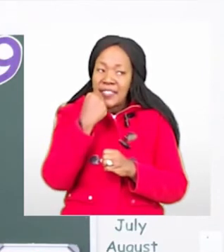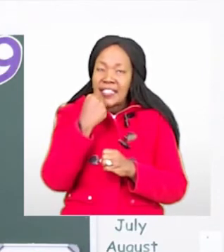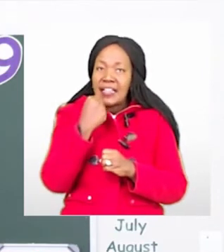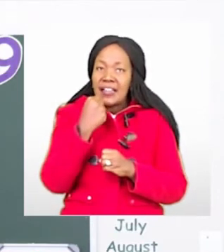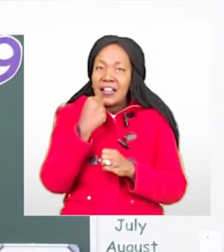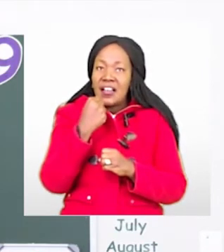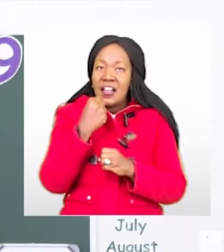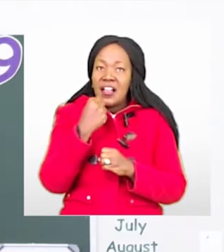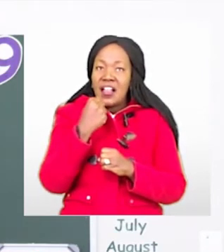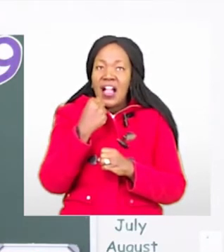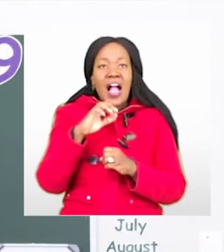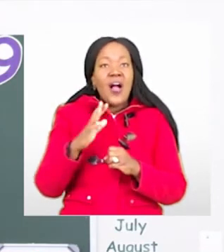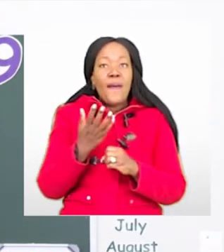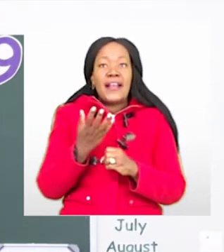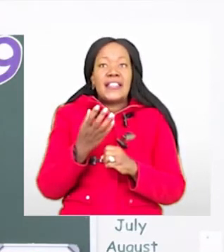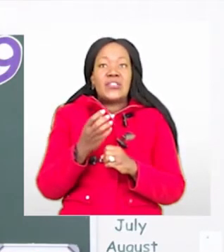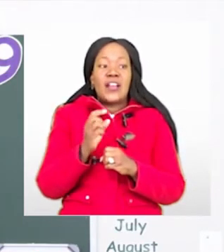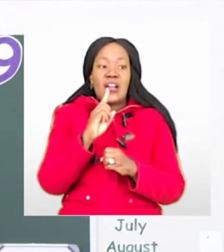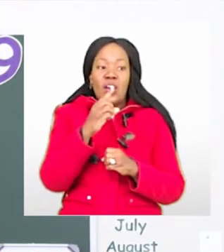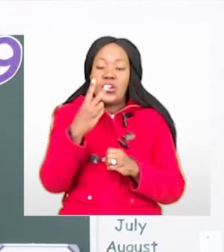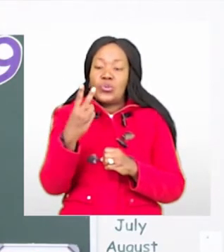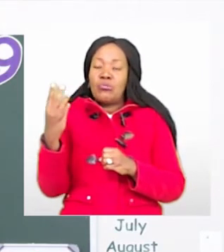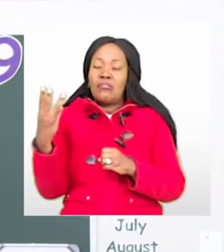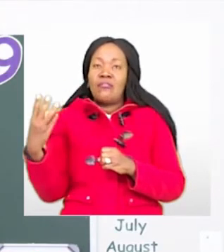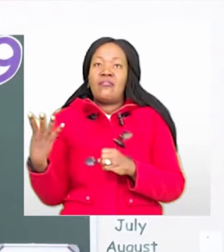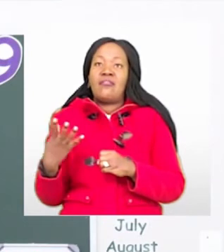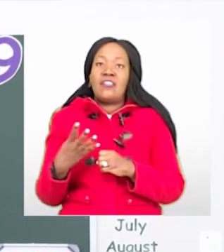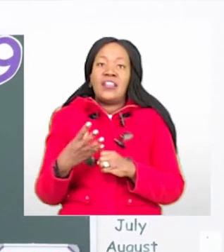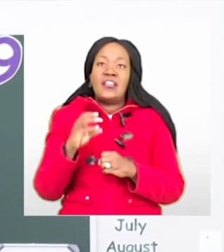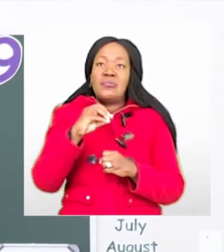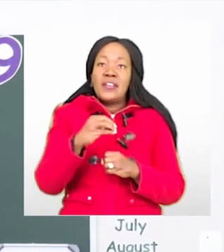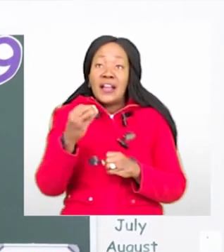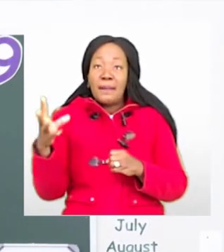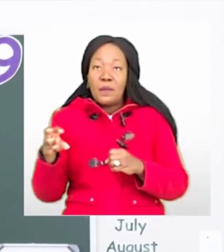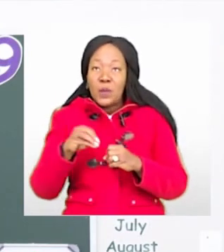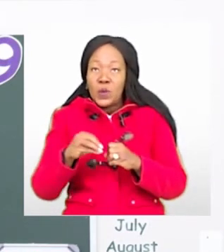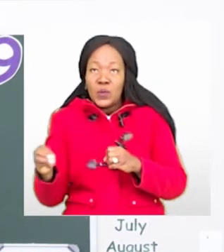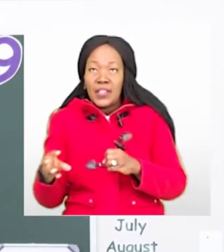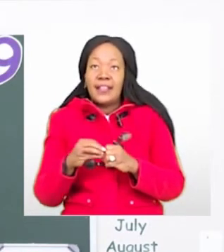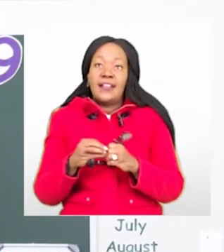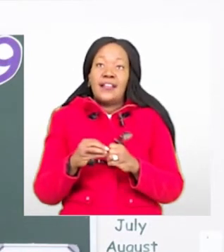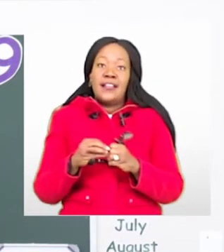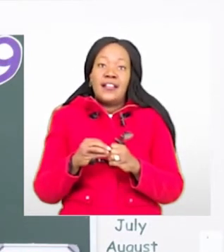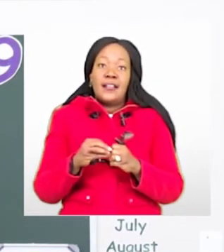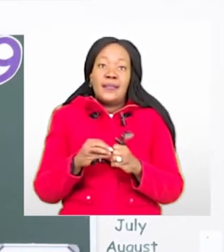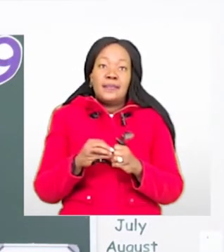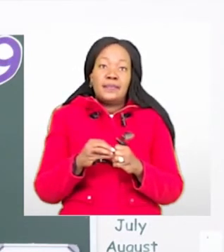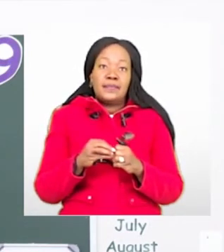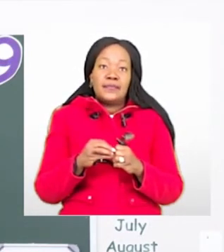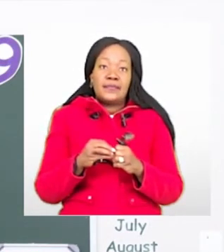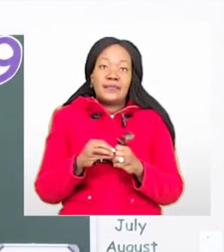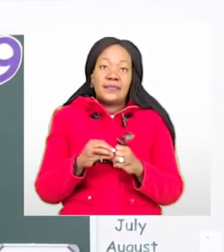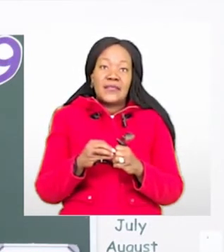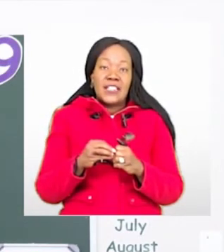would like us to count as I take them out of the basket and placing them on the table, and we